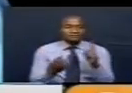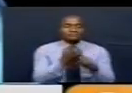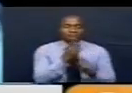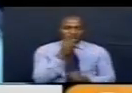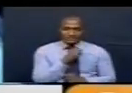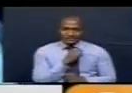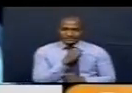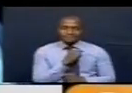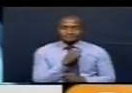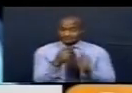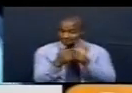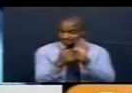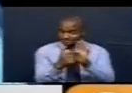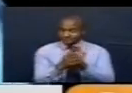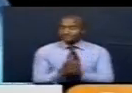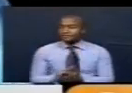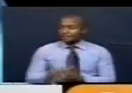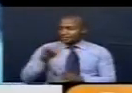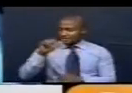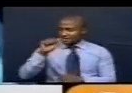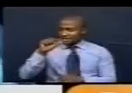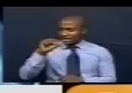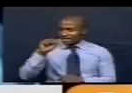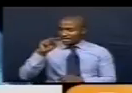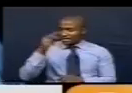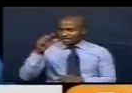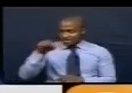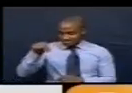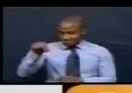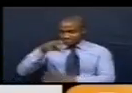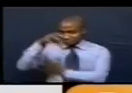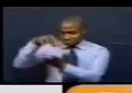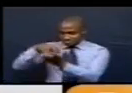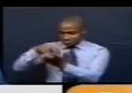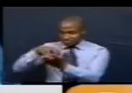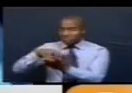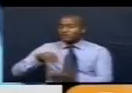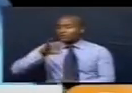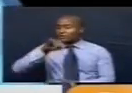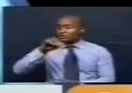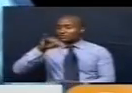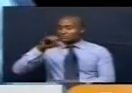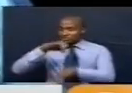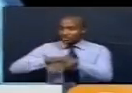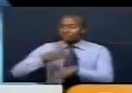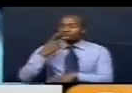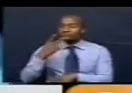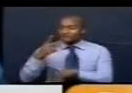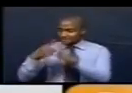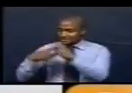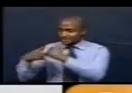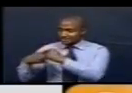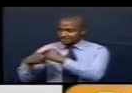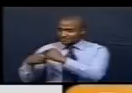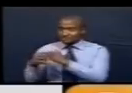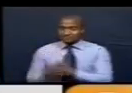for instance, Yaganek, a primary school polling station, where Joyce Laboso had 266 against our